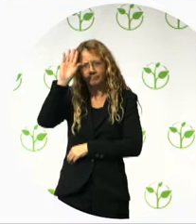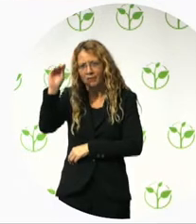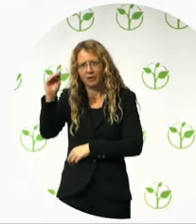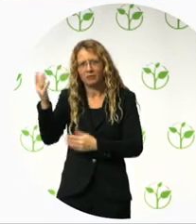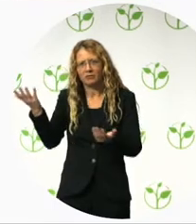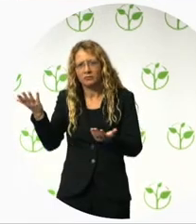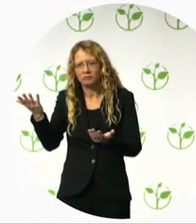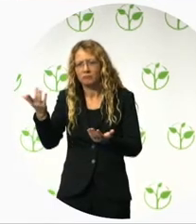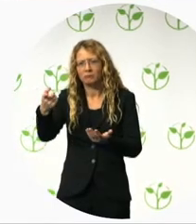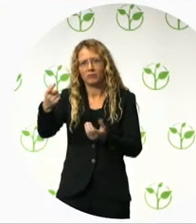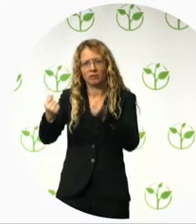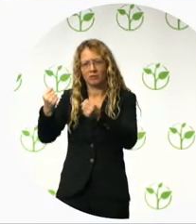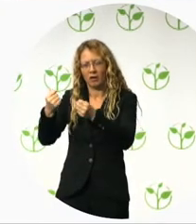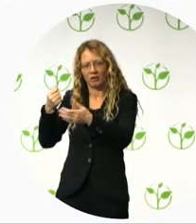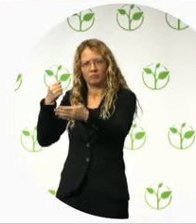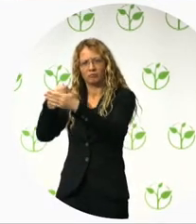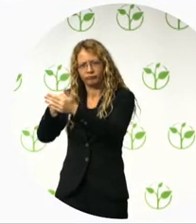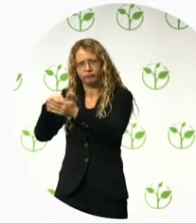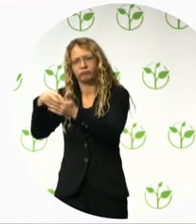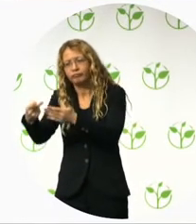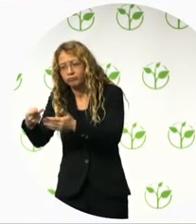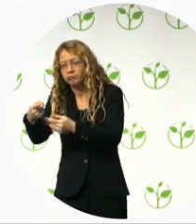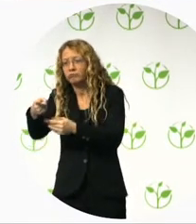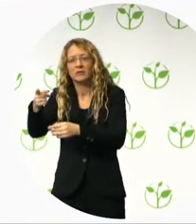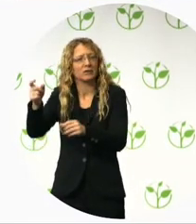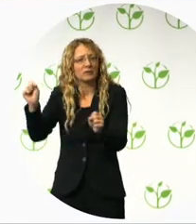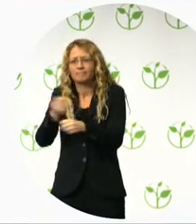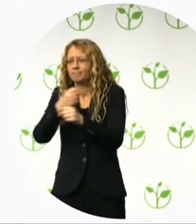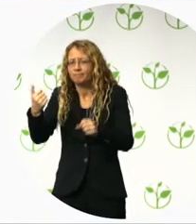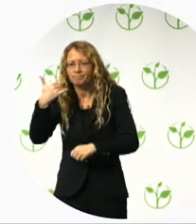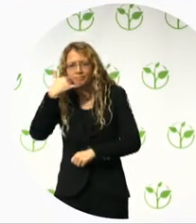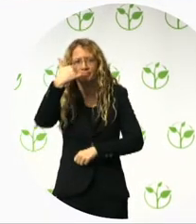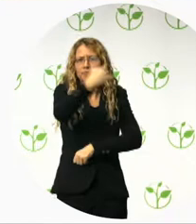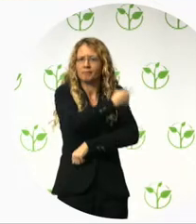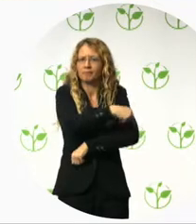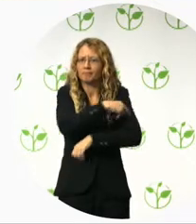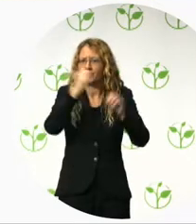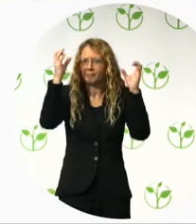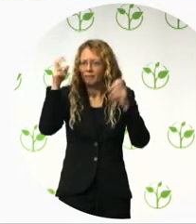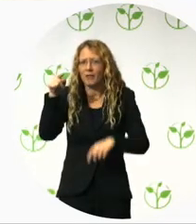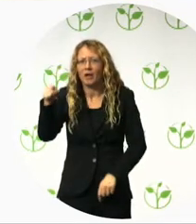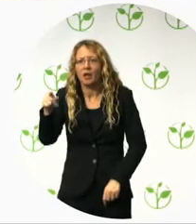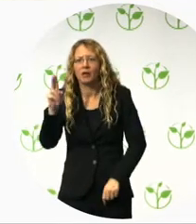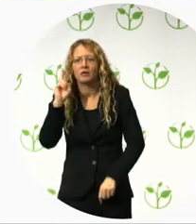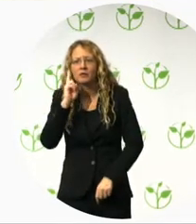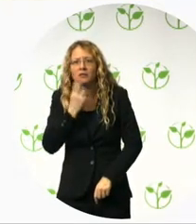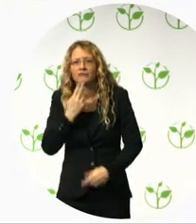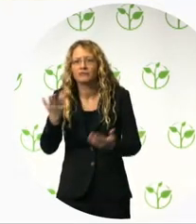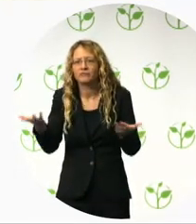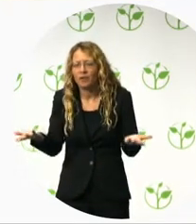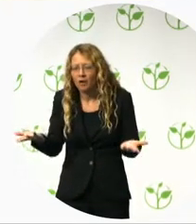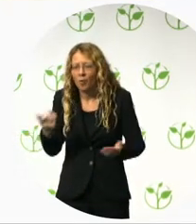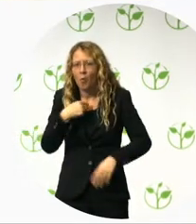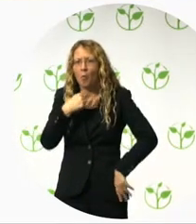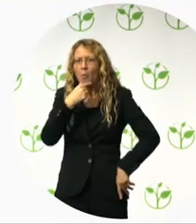relay service was closed because he's out of working hour. In that day, I never met a deaf person. I